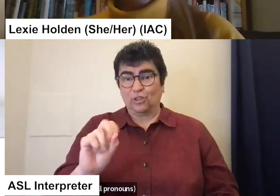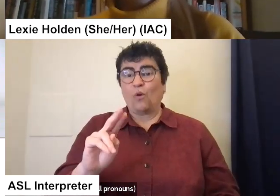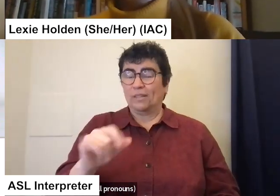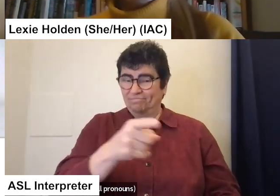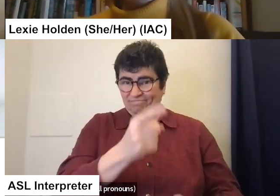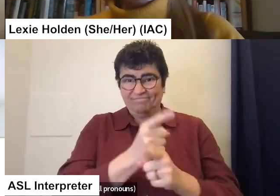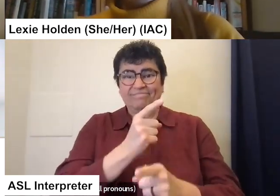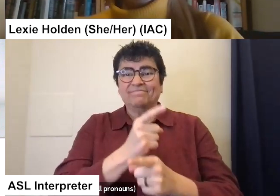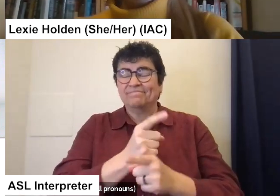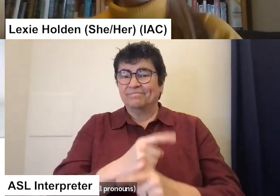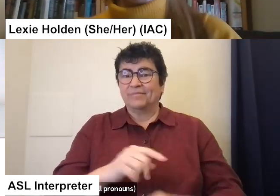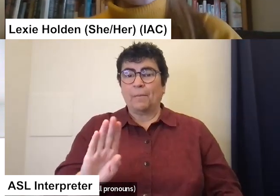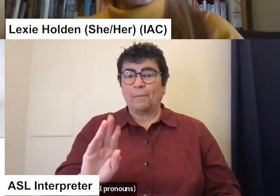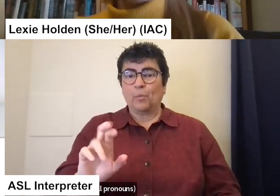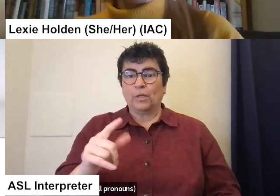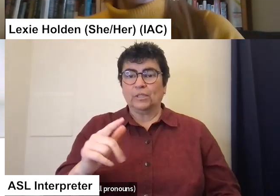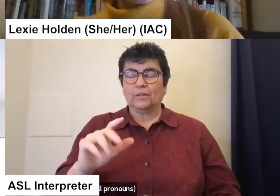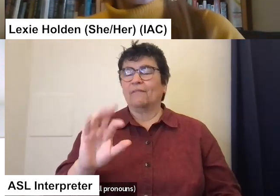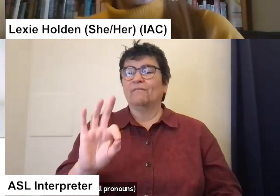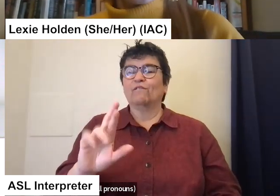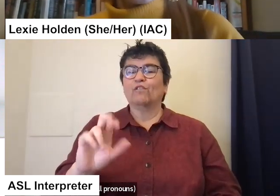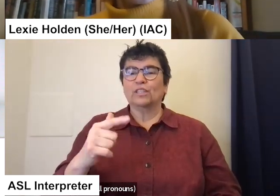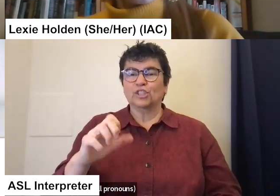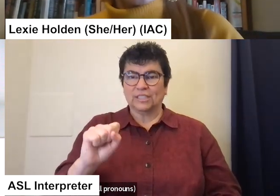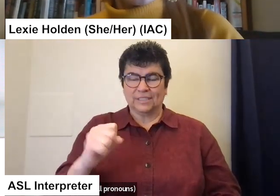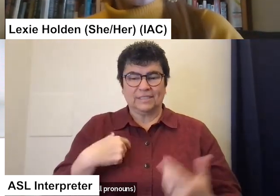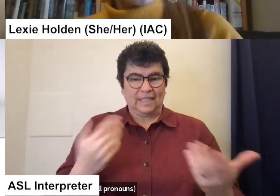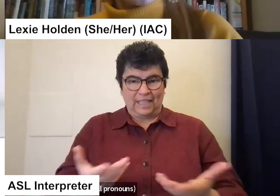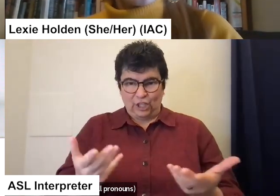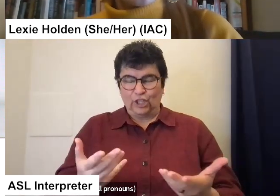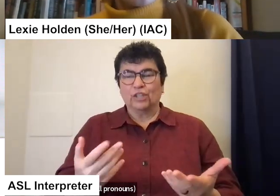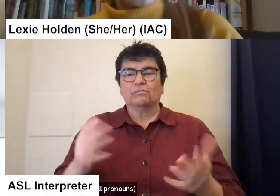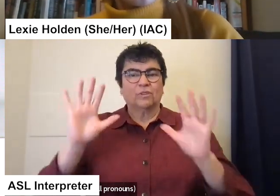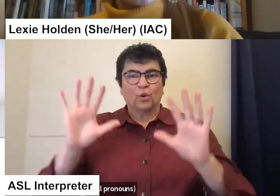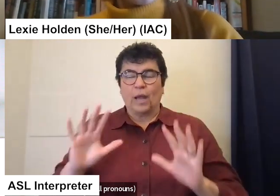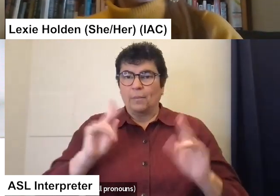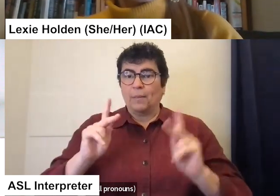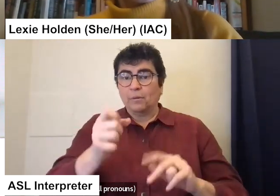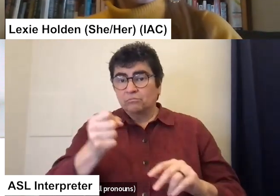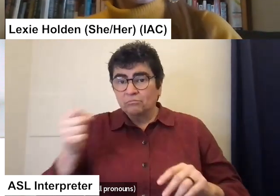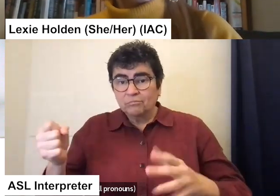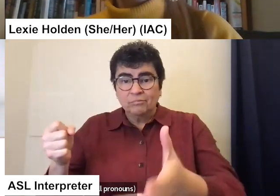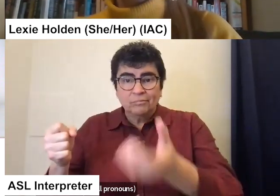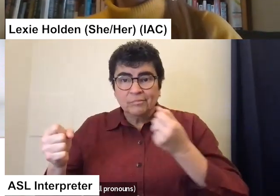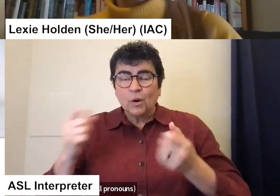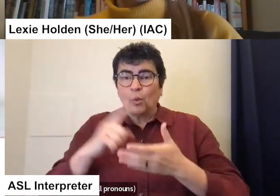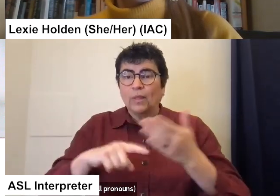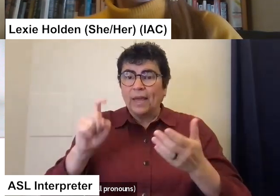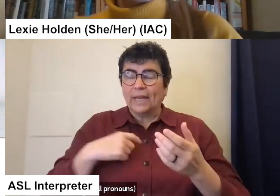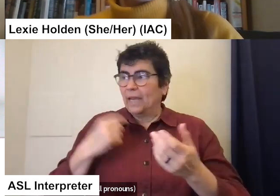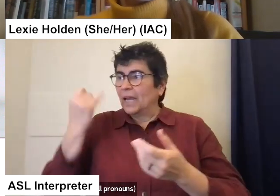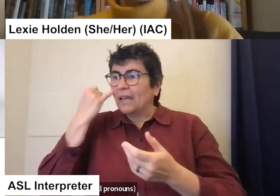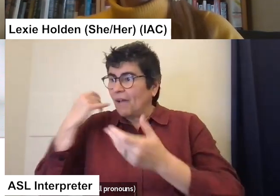the fridges out here have been great. Folks take what they need and put in